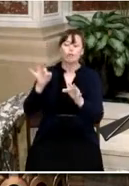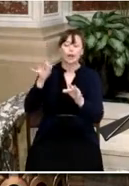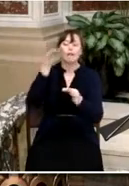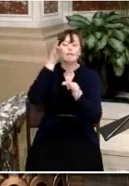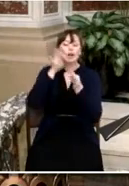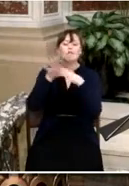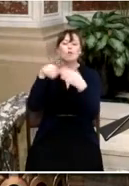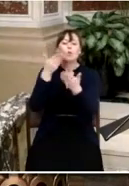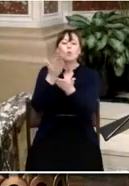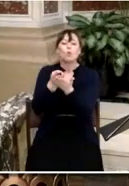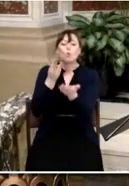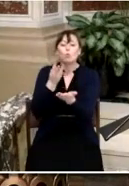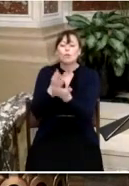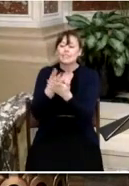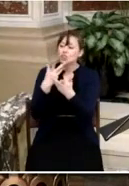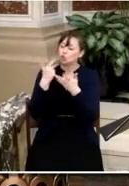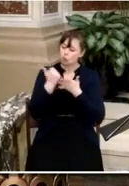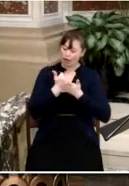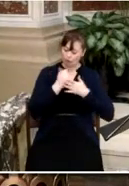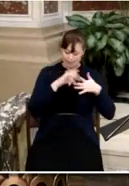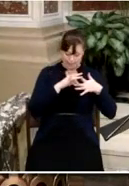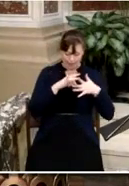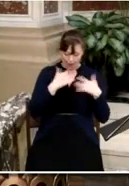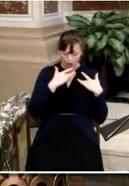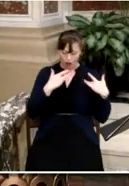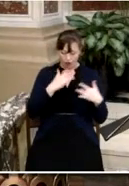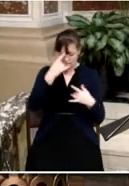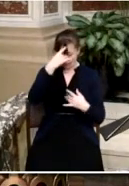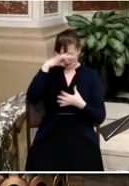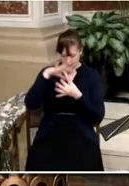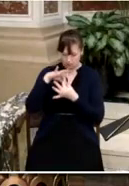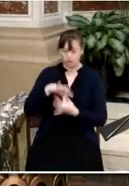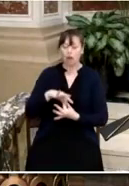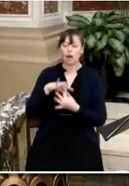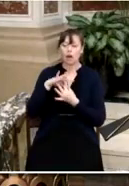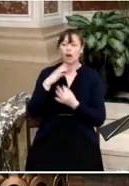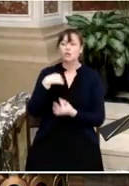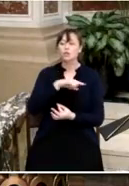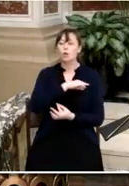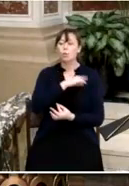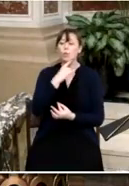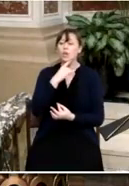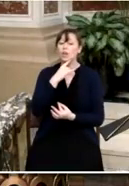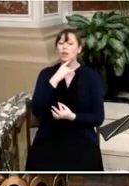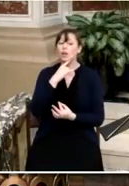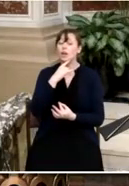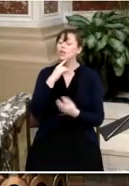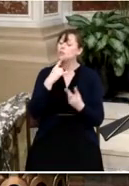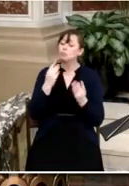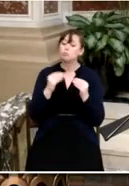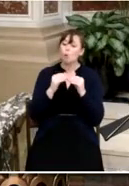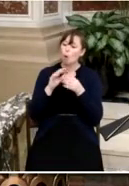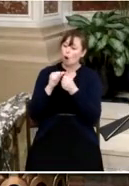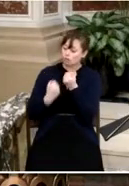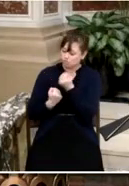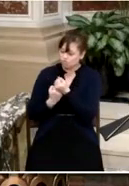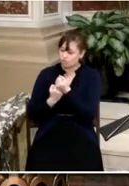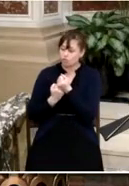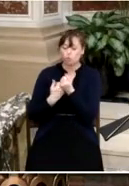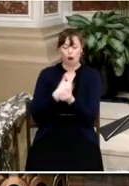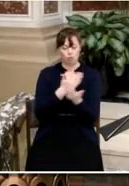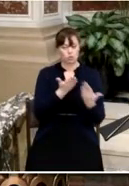to guide our hearts and minds so that we might be more dedicated in our